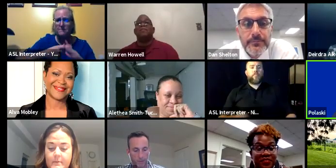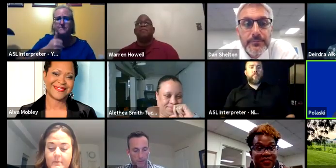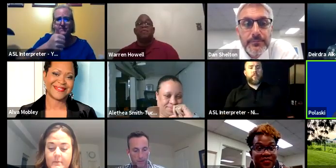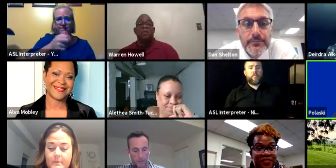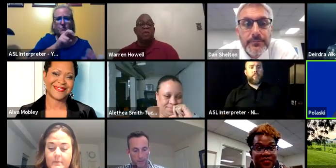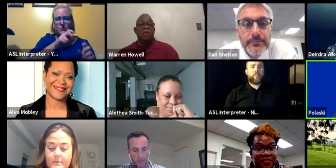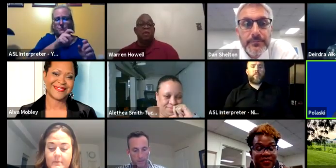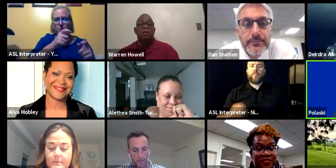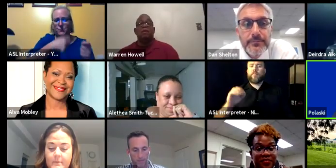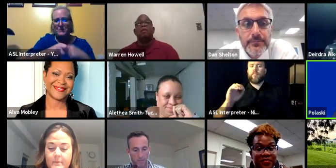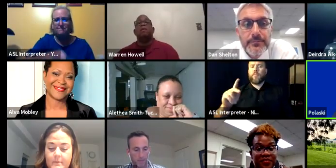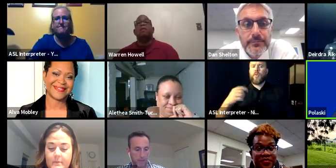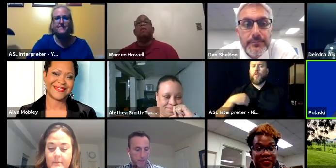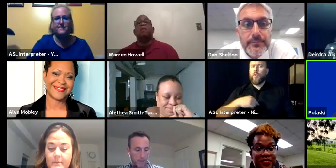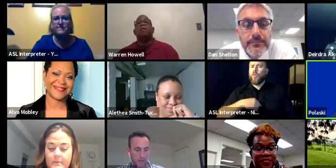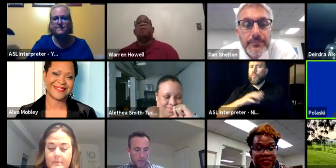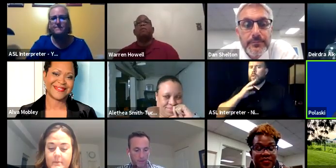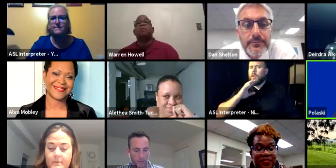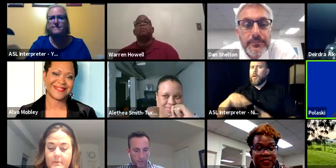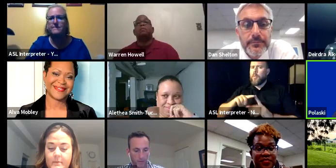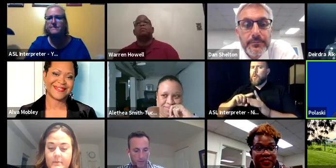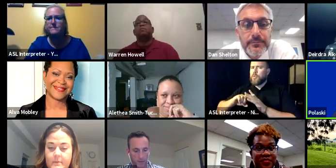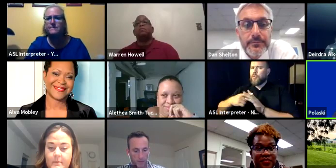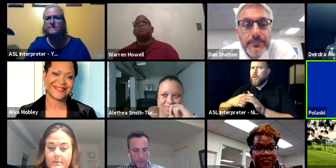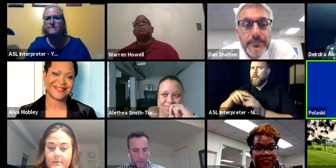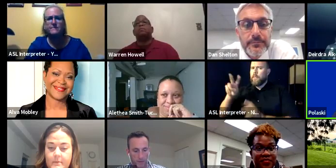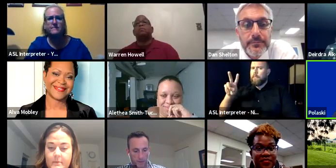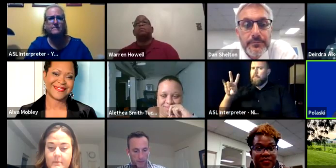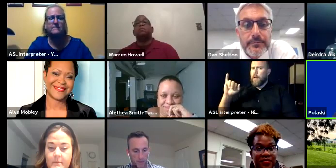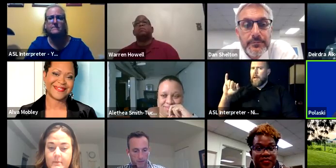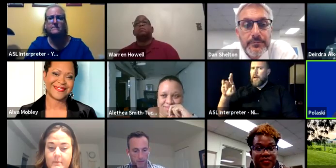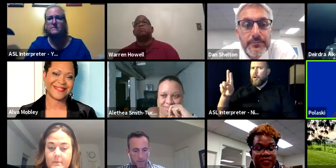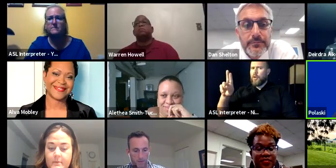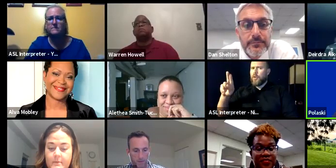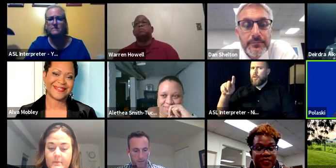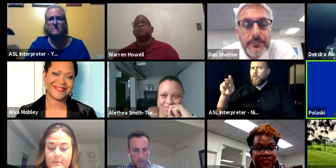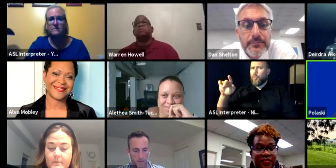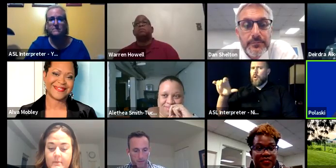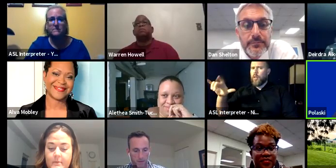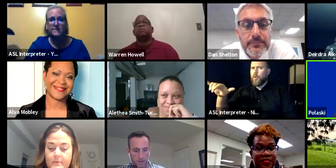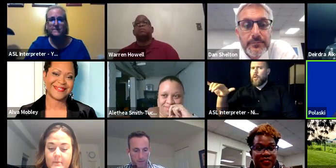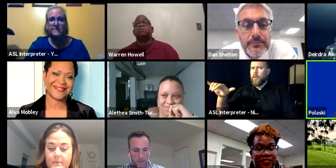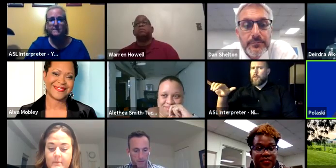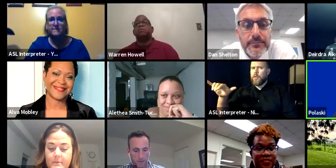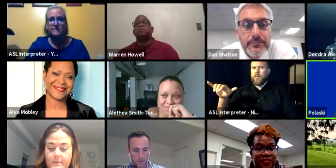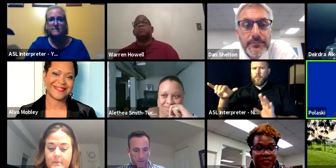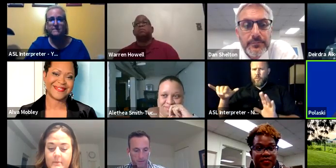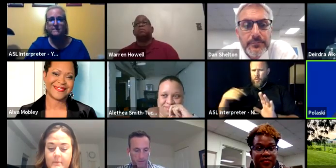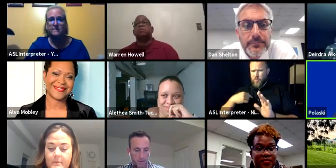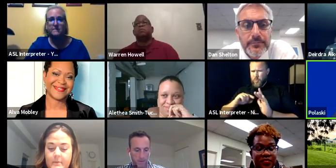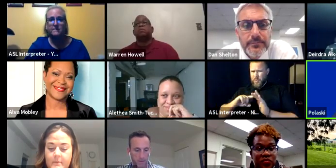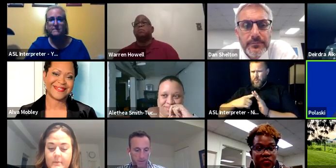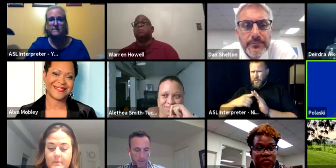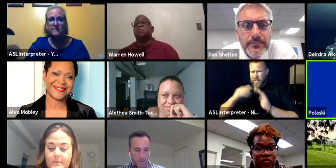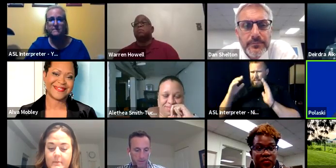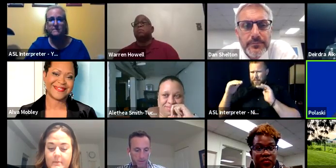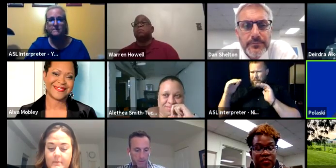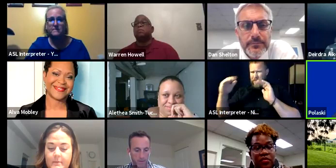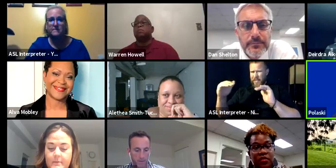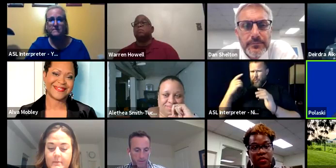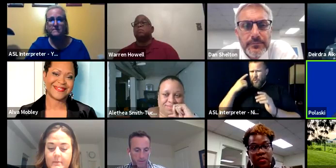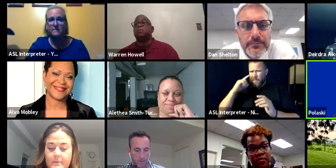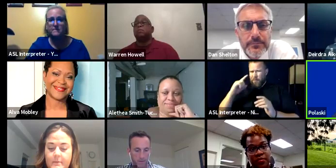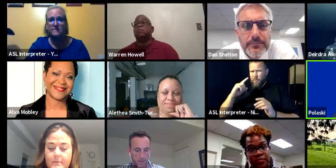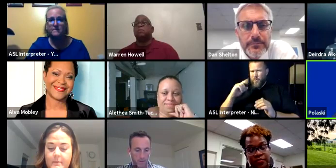virtually. Are we setting an expectation that the entire school, and I understand and recognize and agree, we'd like to get back into